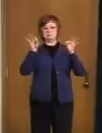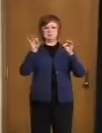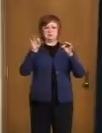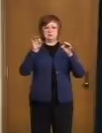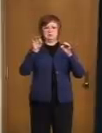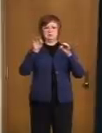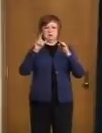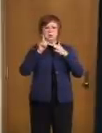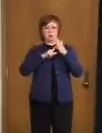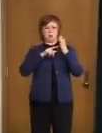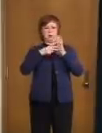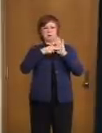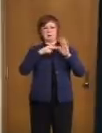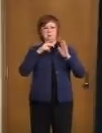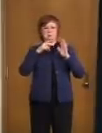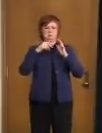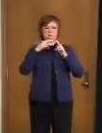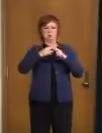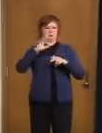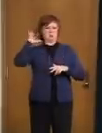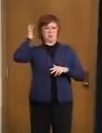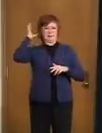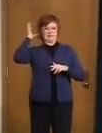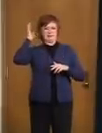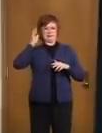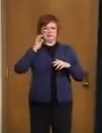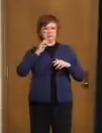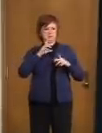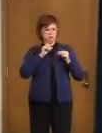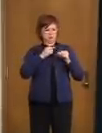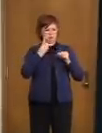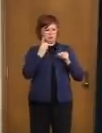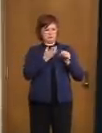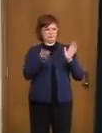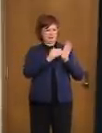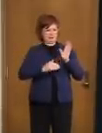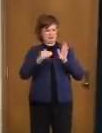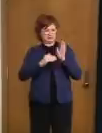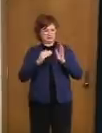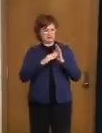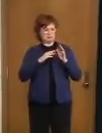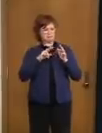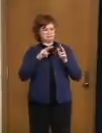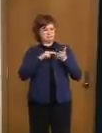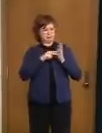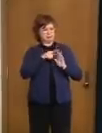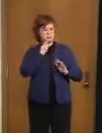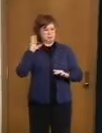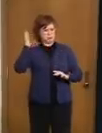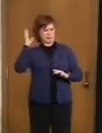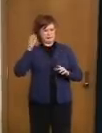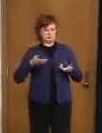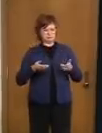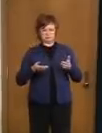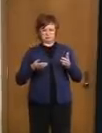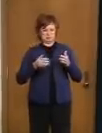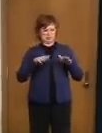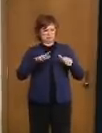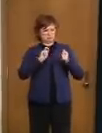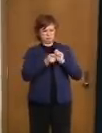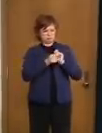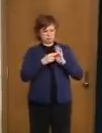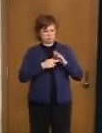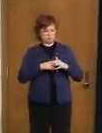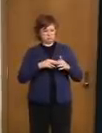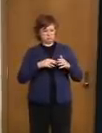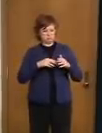not working, sir. And the numbers suggest that they're not working. We have the highest weekly case total that we've ever had. We've had